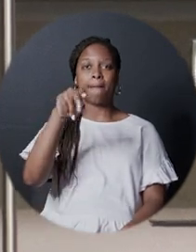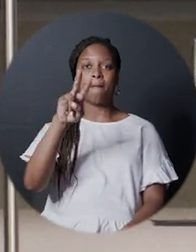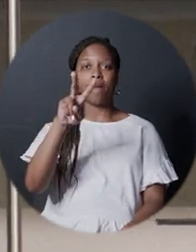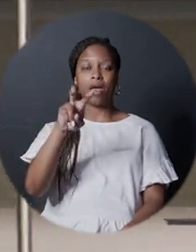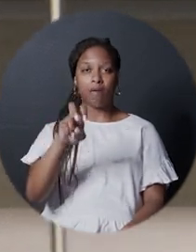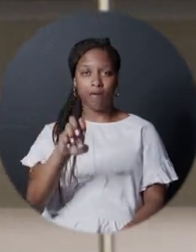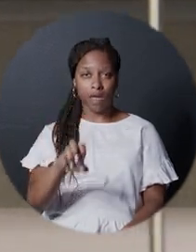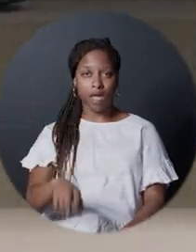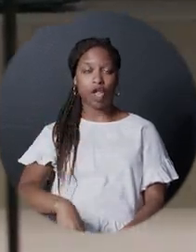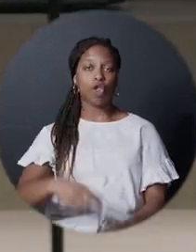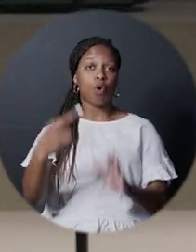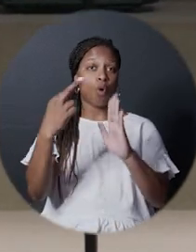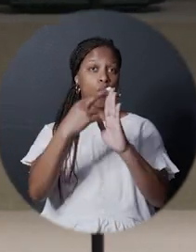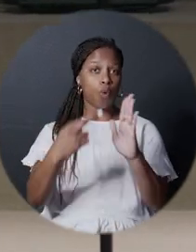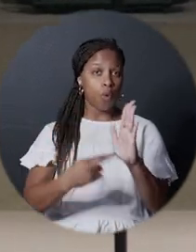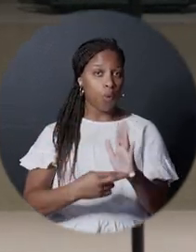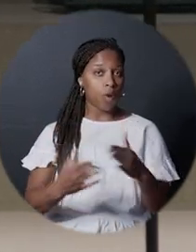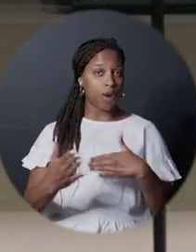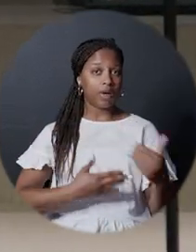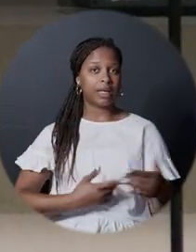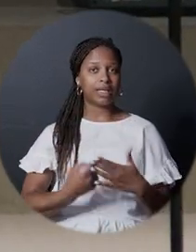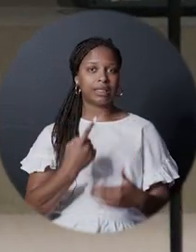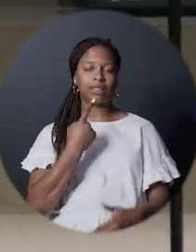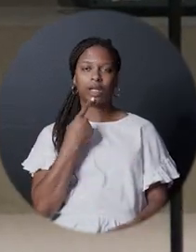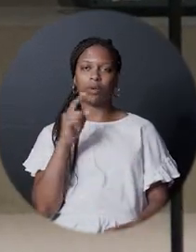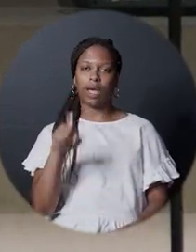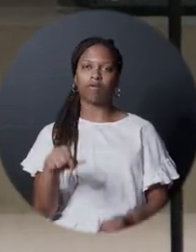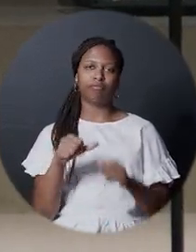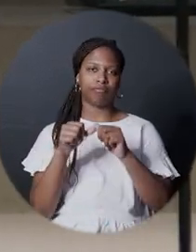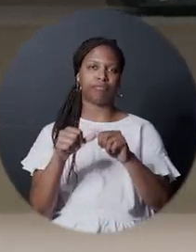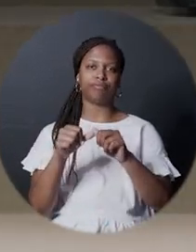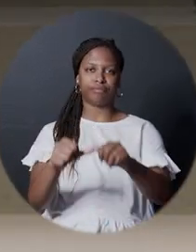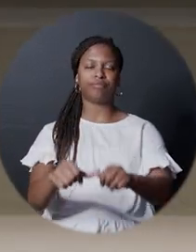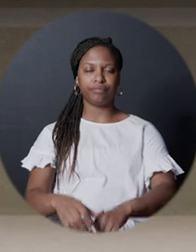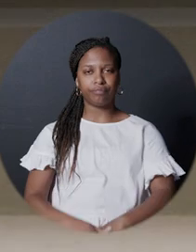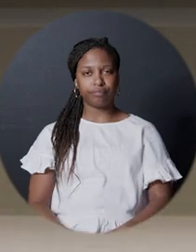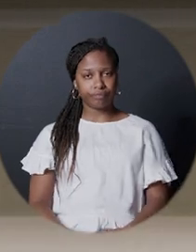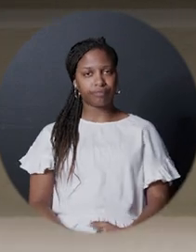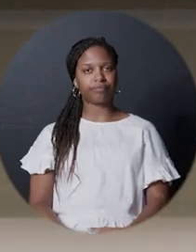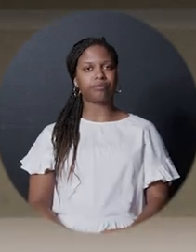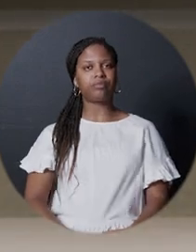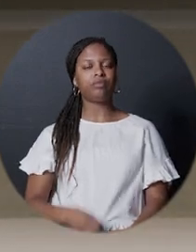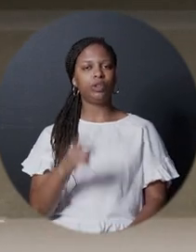In improv, the rule is that whatever I say, you have to go along with it.